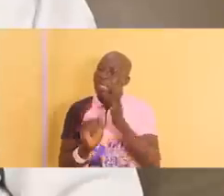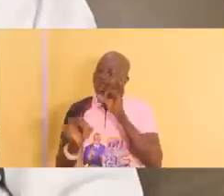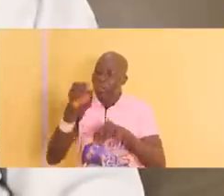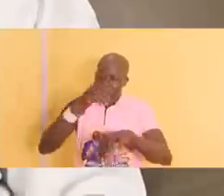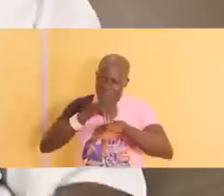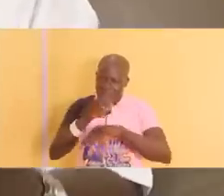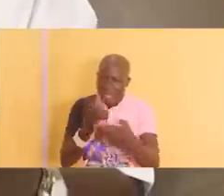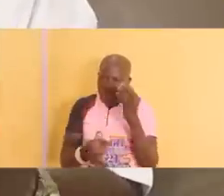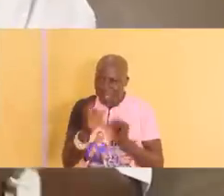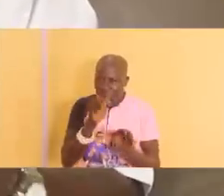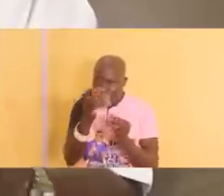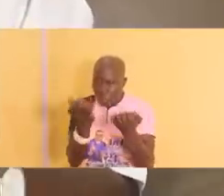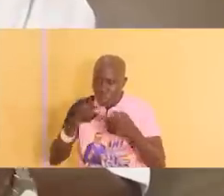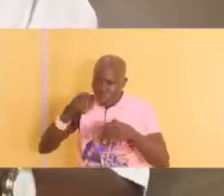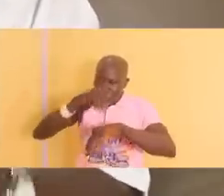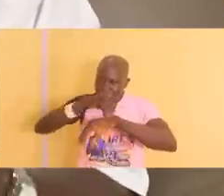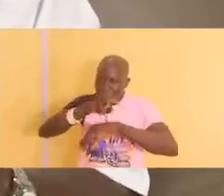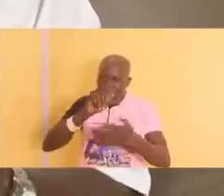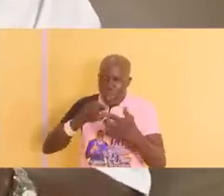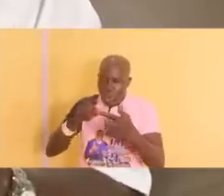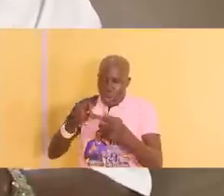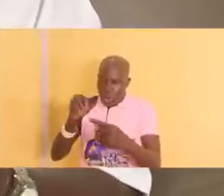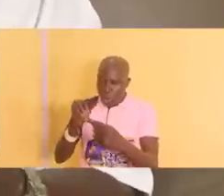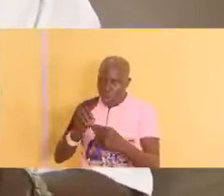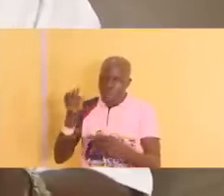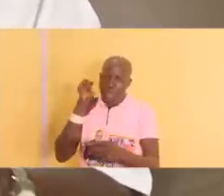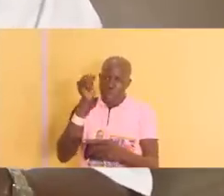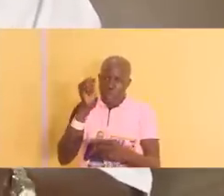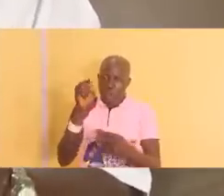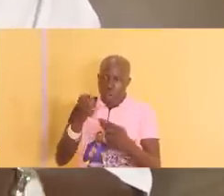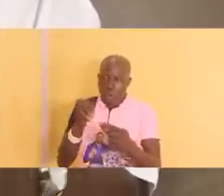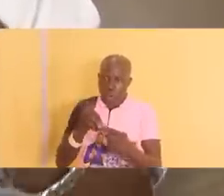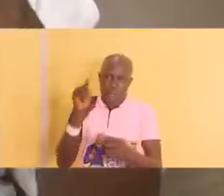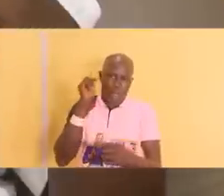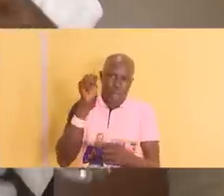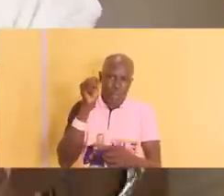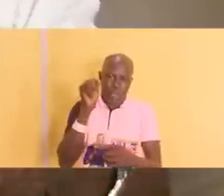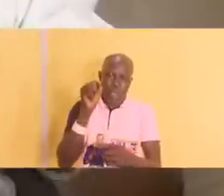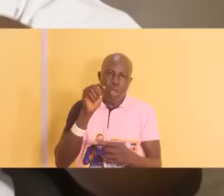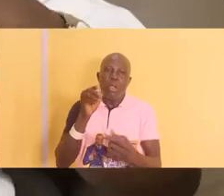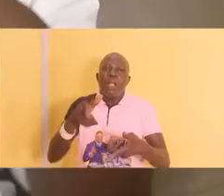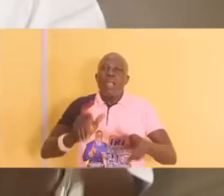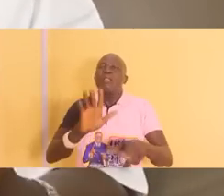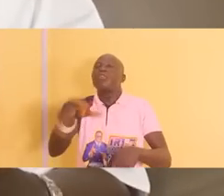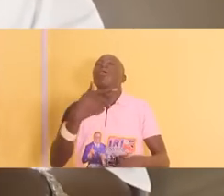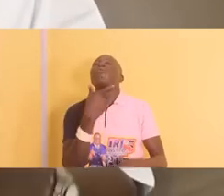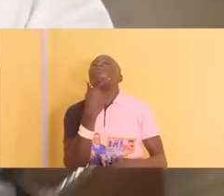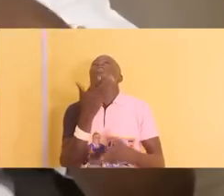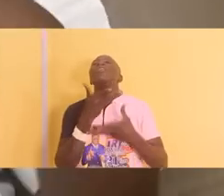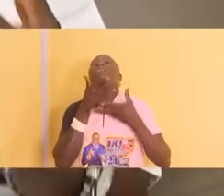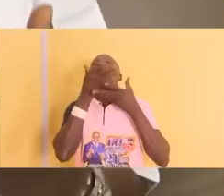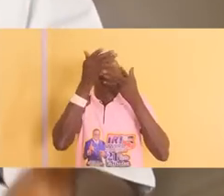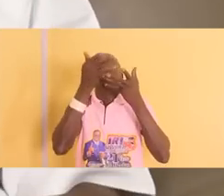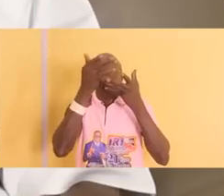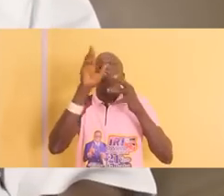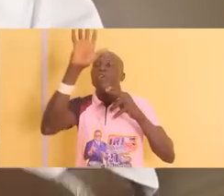I say if you want to make message. Àbó fẹ́ send the testimony. Want to send testimony. Ẹ bá fẹ́ ṣe testimony yìí. You want to send the testimony. Ẹ jẹ́ kí òun yẹn kó gòkè. Let your voice